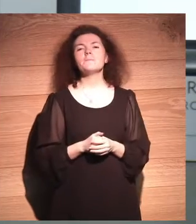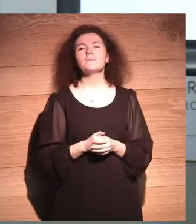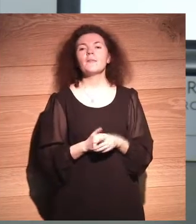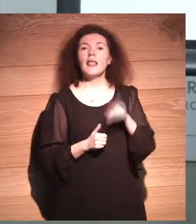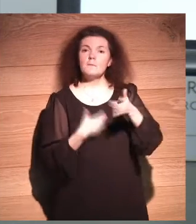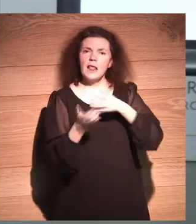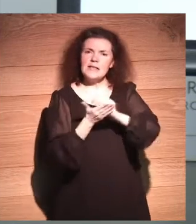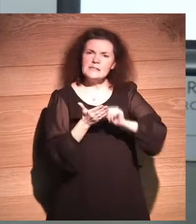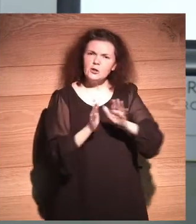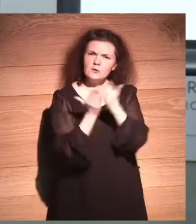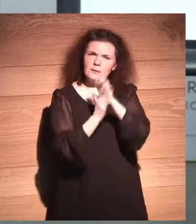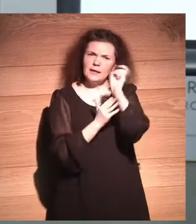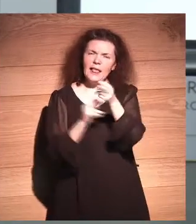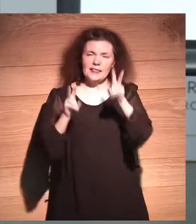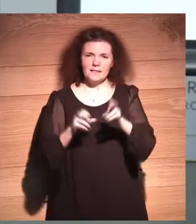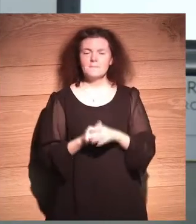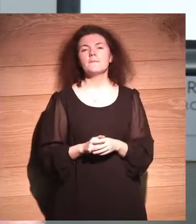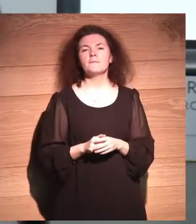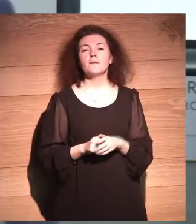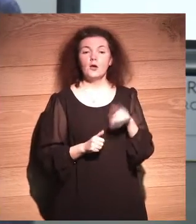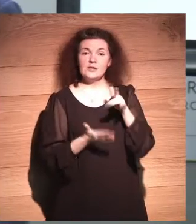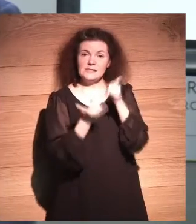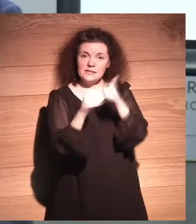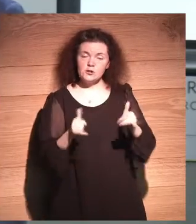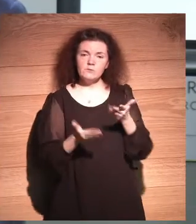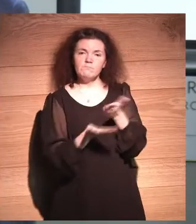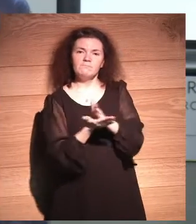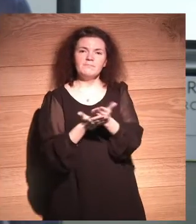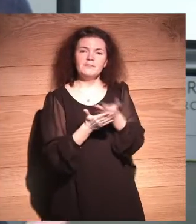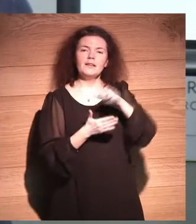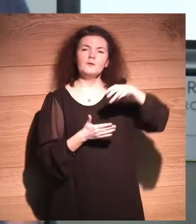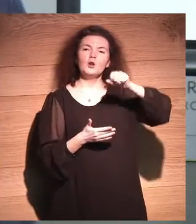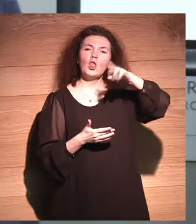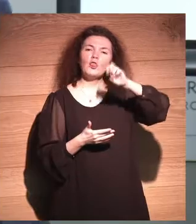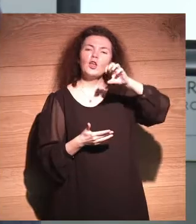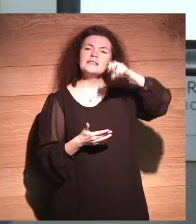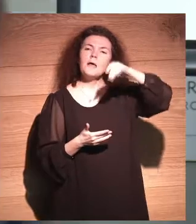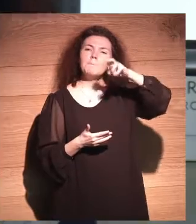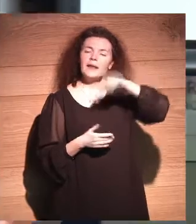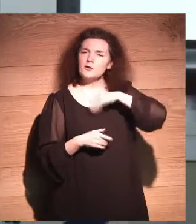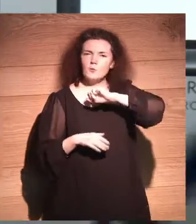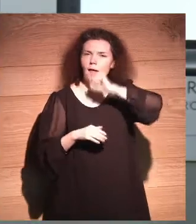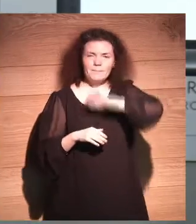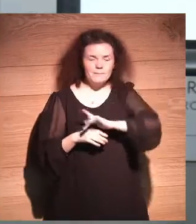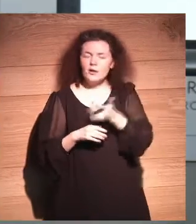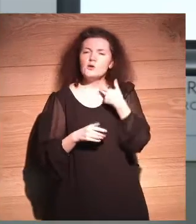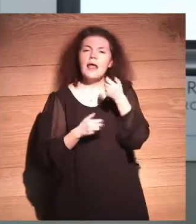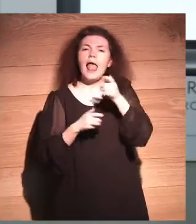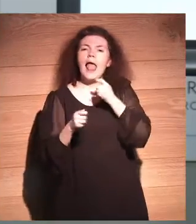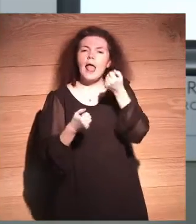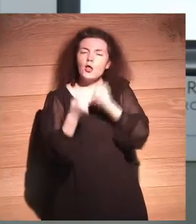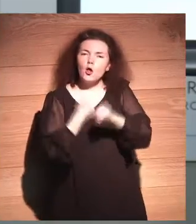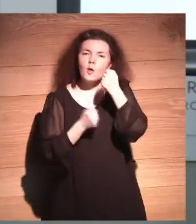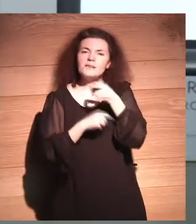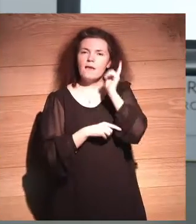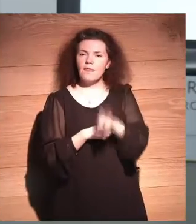world by different magazines and publications. Rocío Martínez Sampere will moderate the session. I